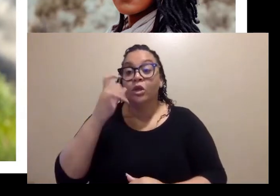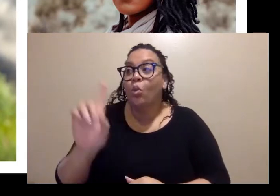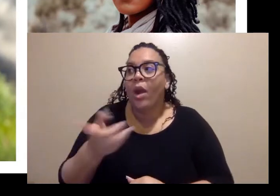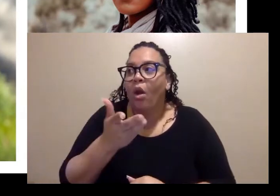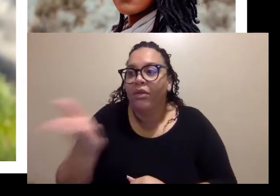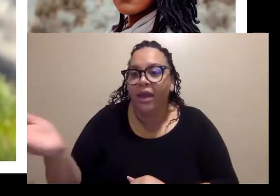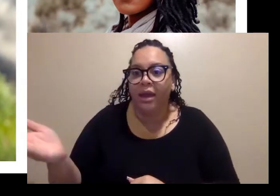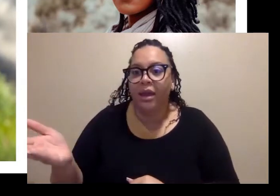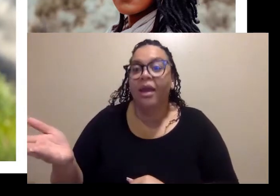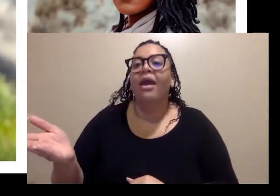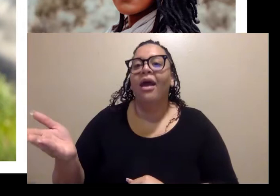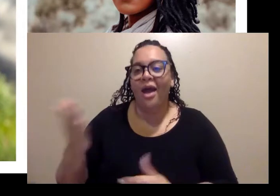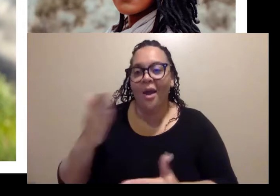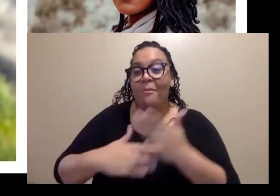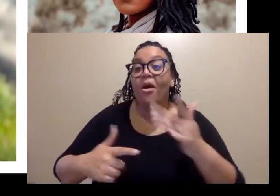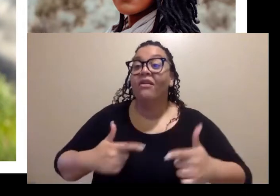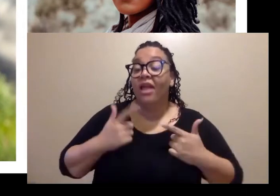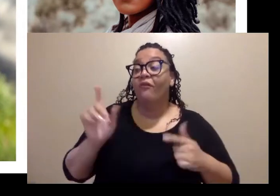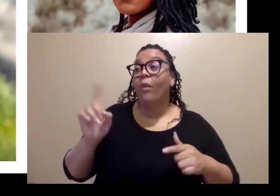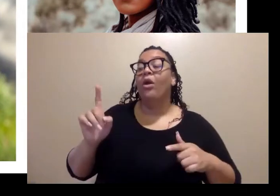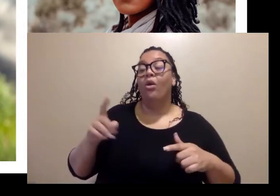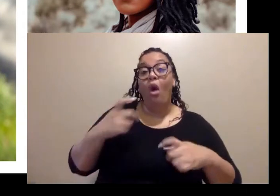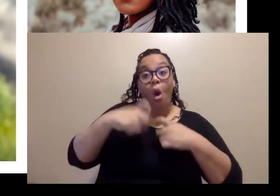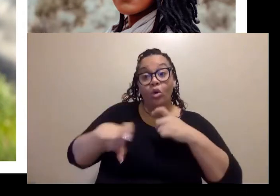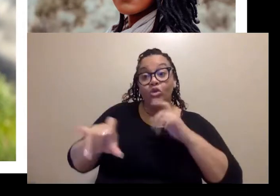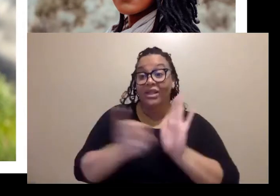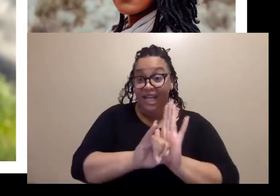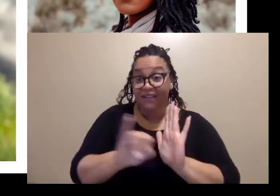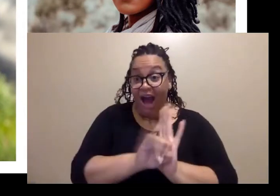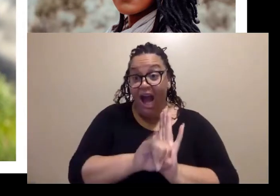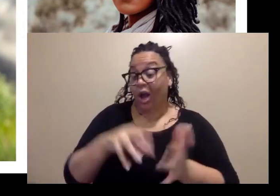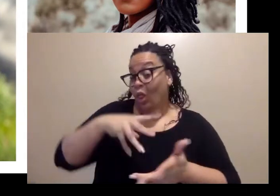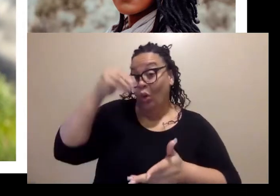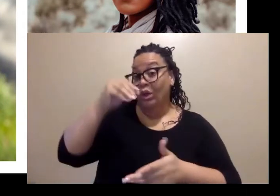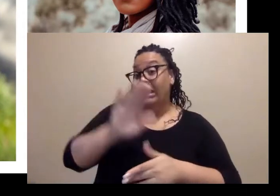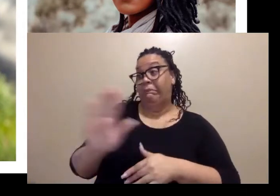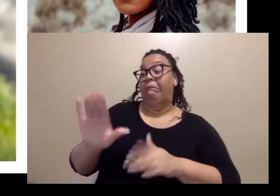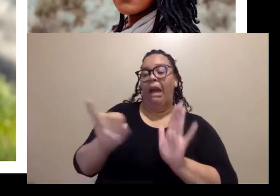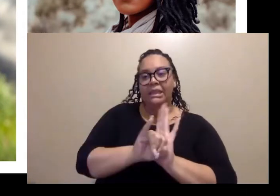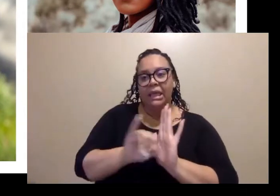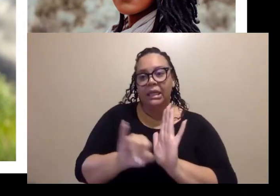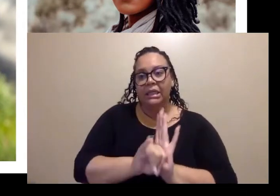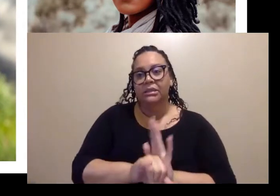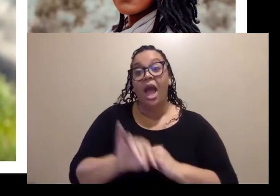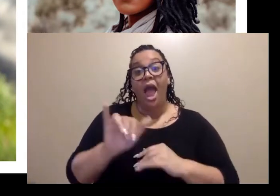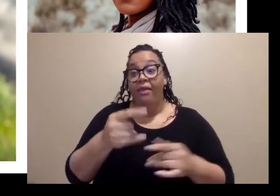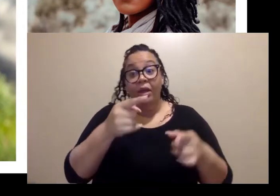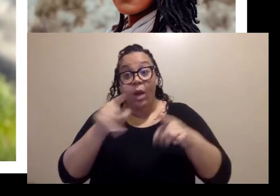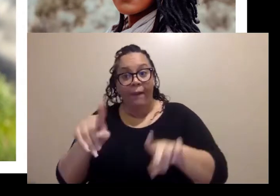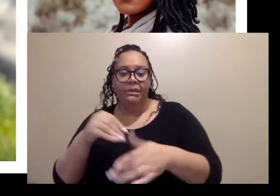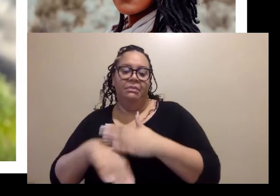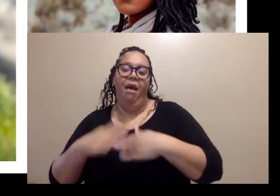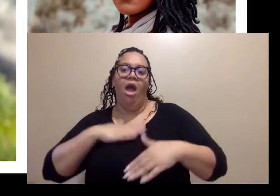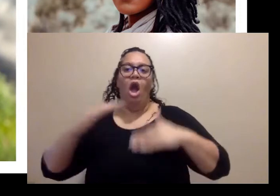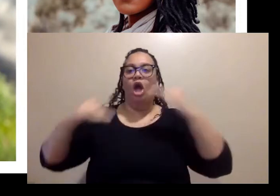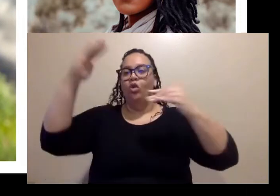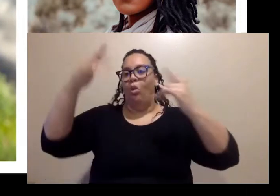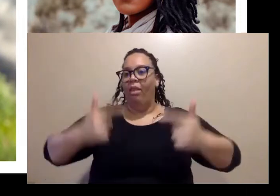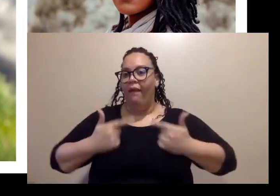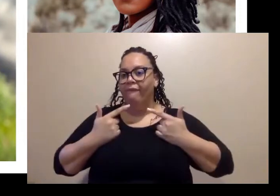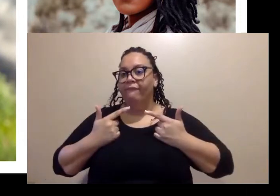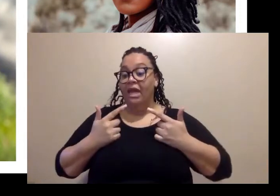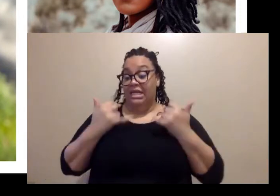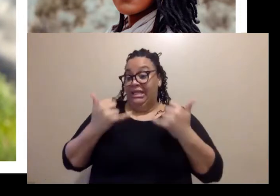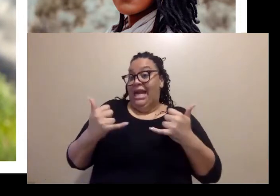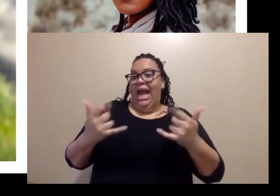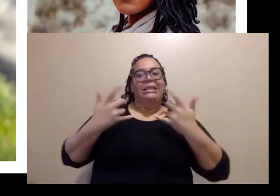part of their life. That doesn't mean that we just have it in our adolescence. Of course, we have in our adulthood, and that's what happened in my adulthood. To this day, it's still happening. I am